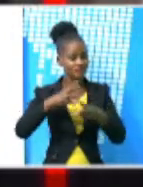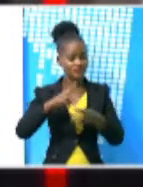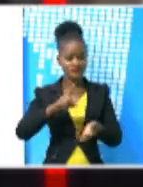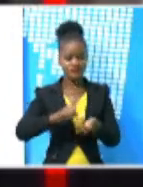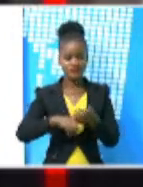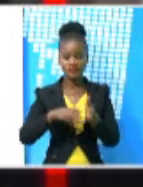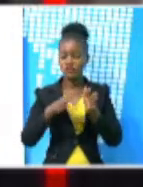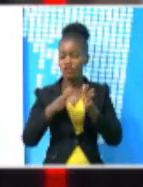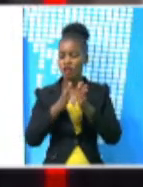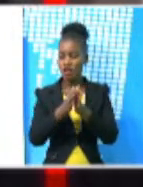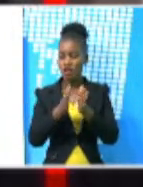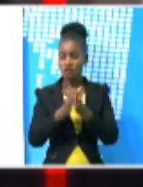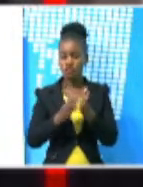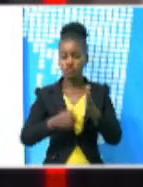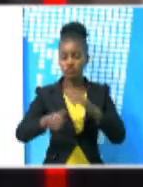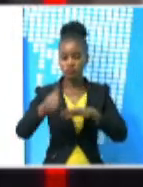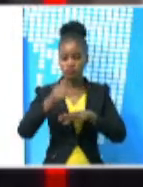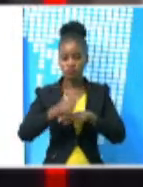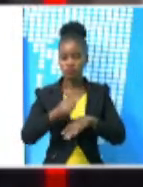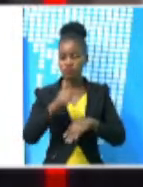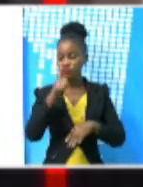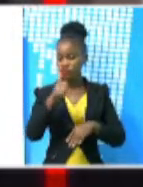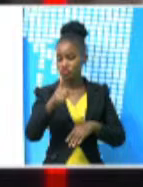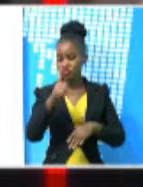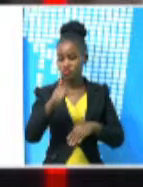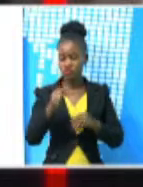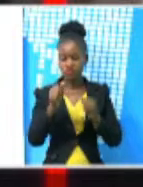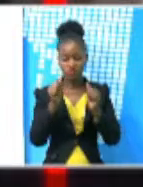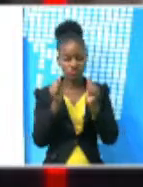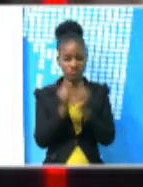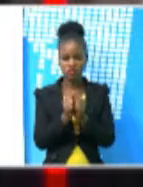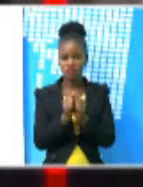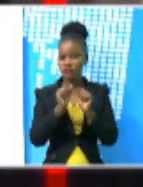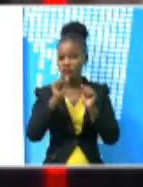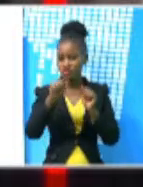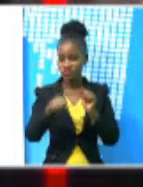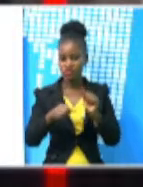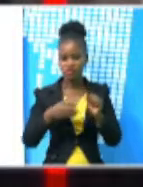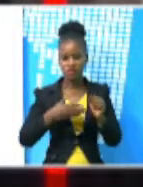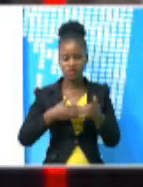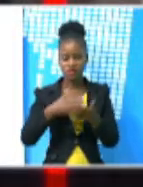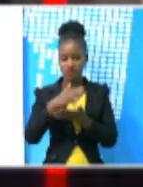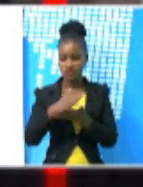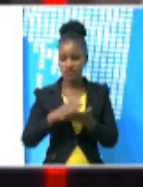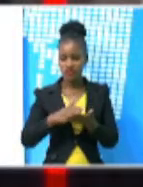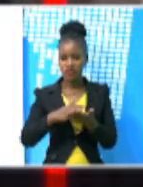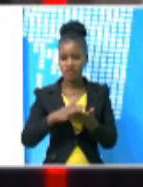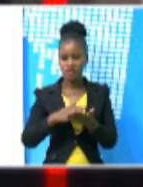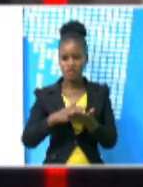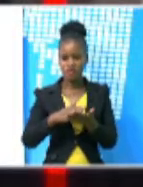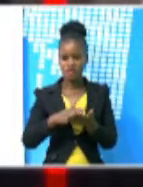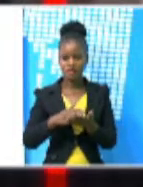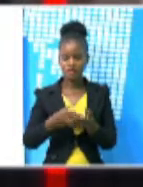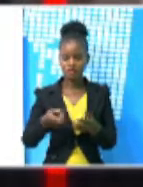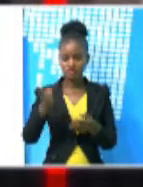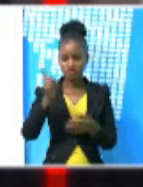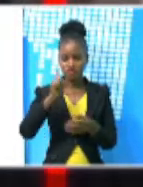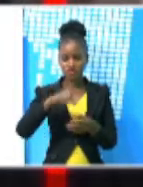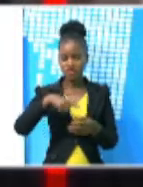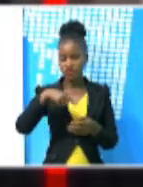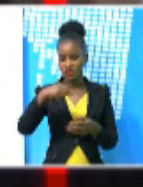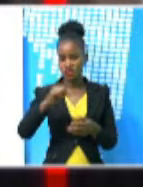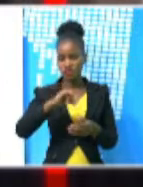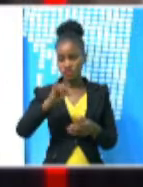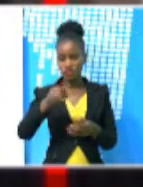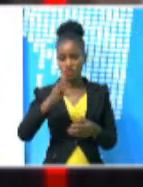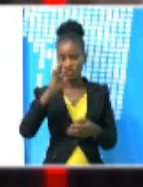in the economy are above that rate. So when the Bank of England base rate goes up by half a percent, you can expect most variable rate mortgages to go up